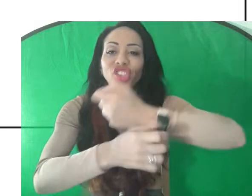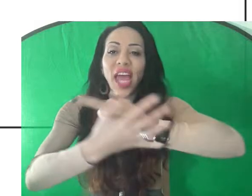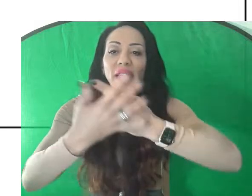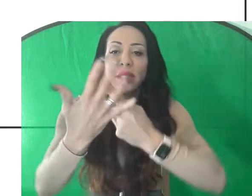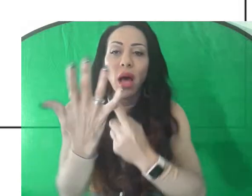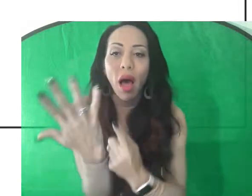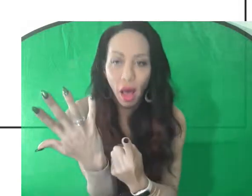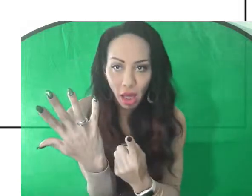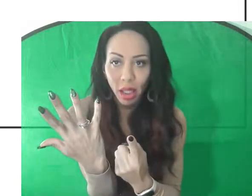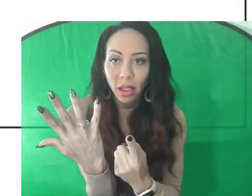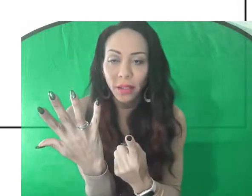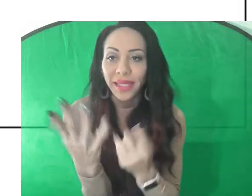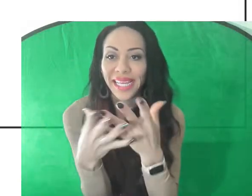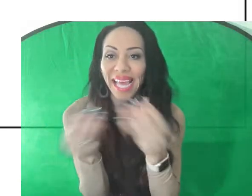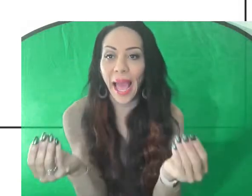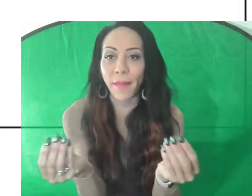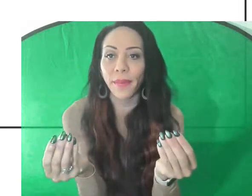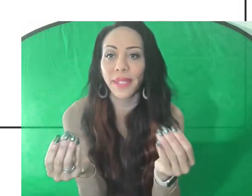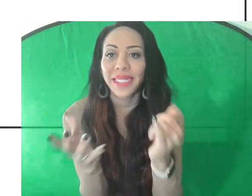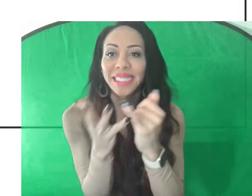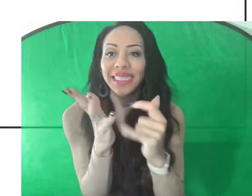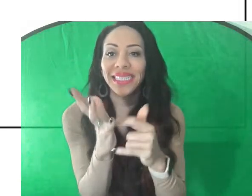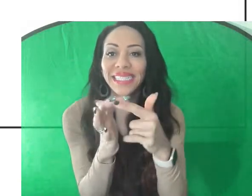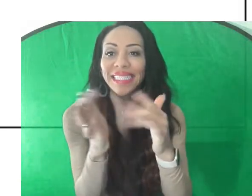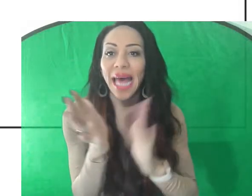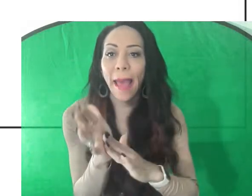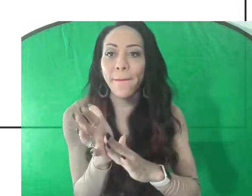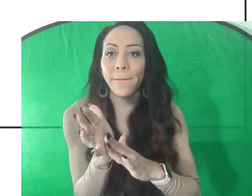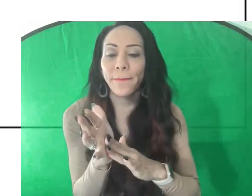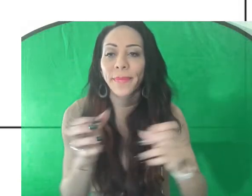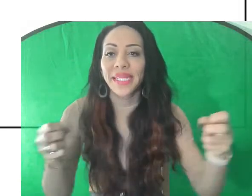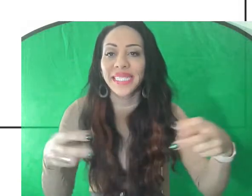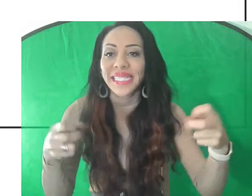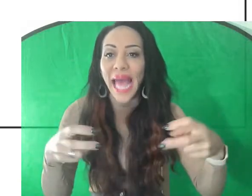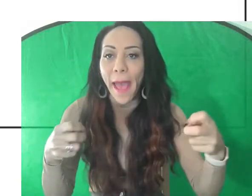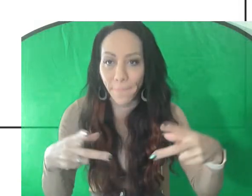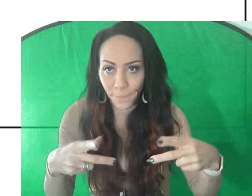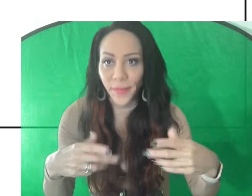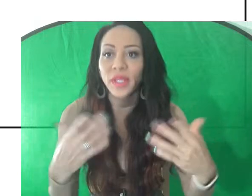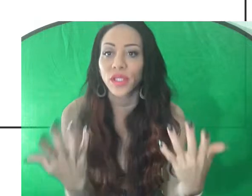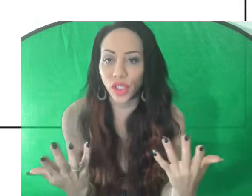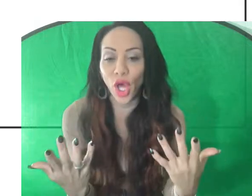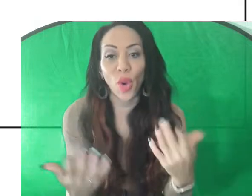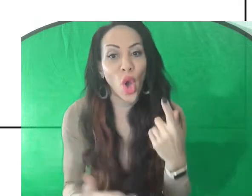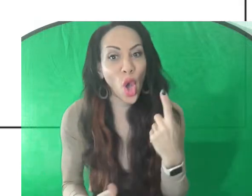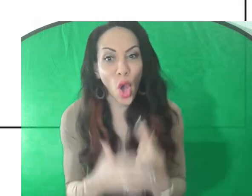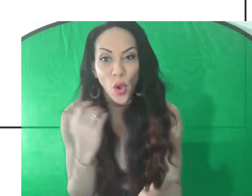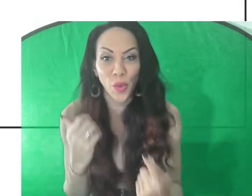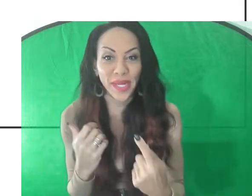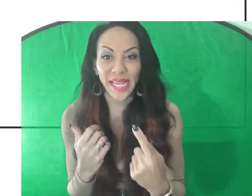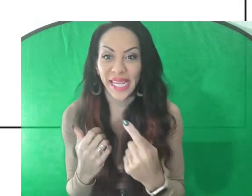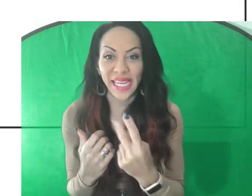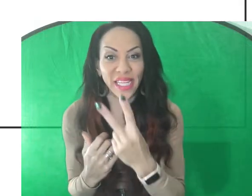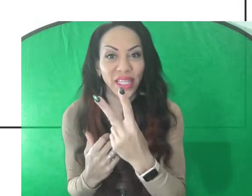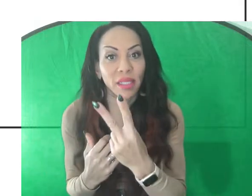technology. Only 26% of the people who work in technology are female. and only 5%